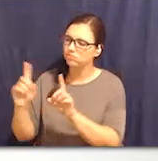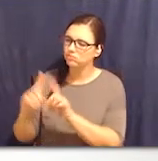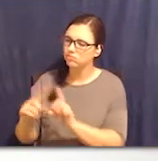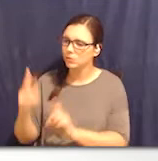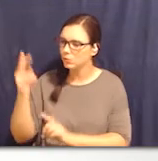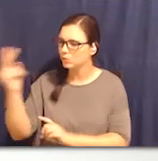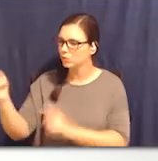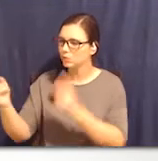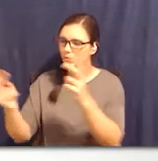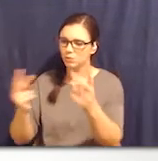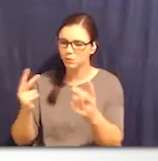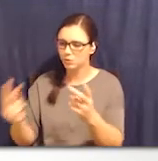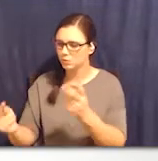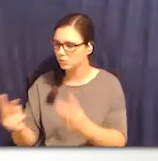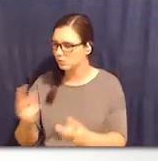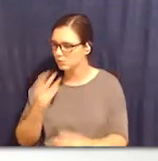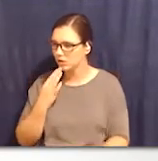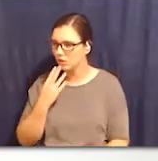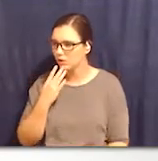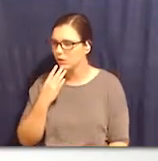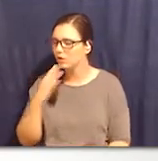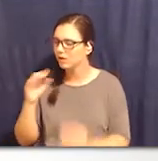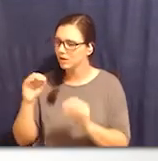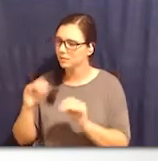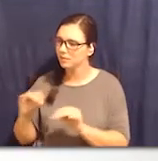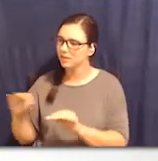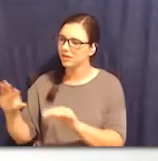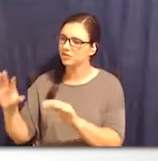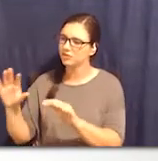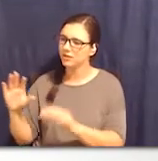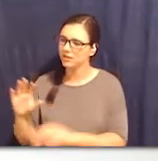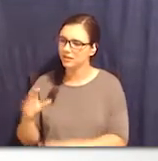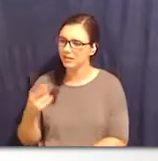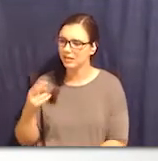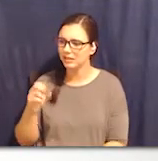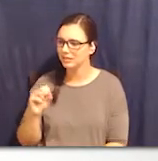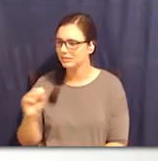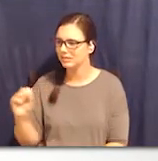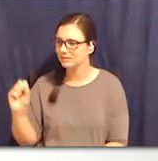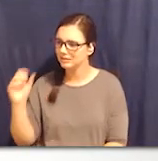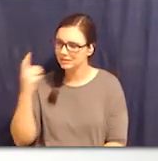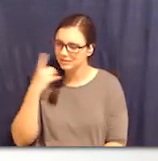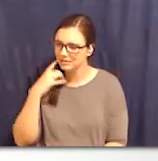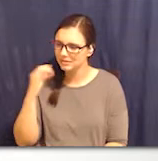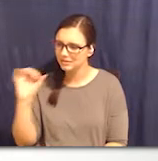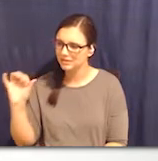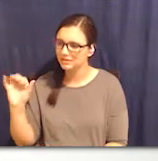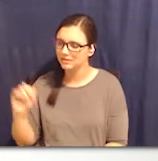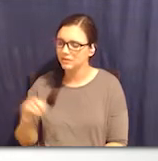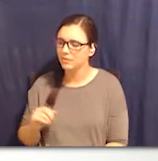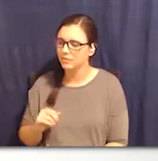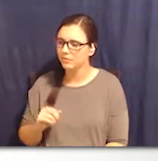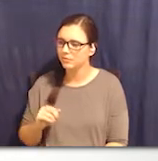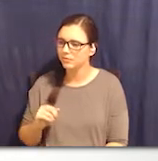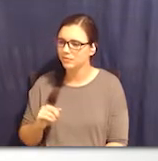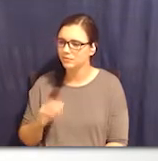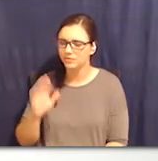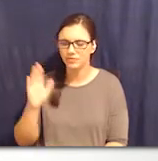with colors and tunes of magical